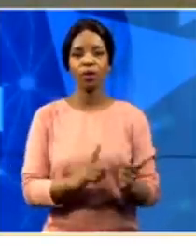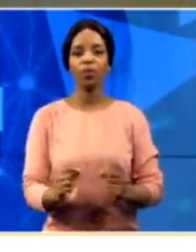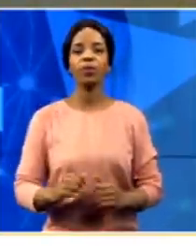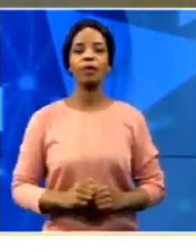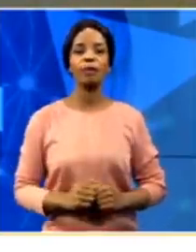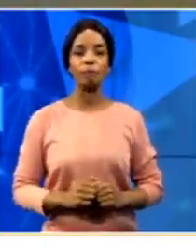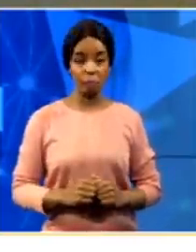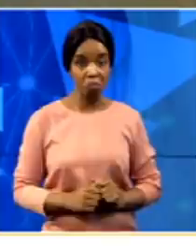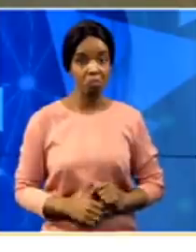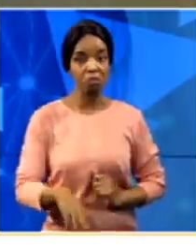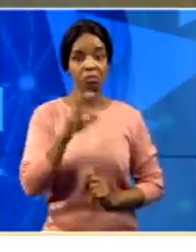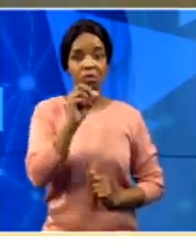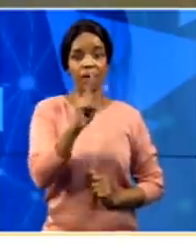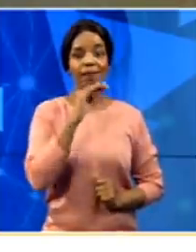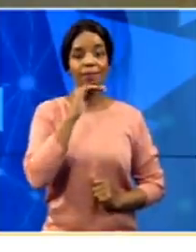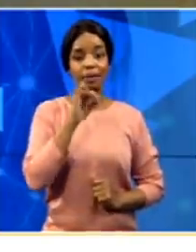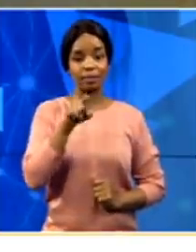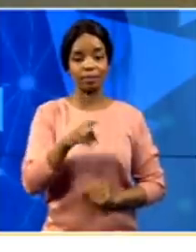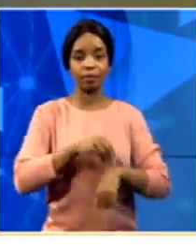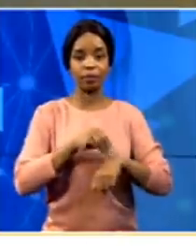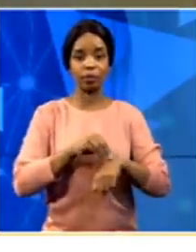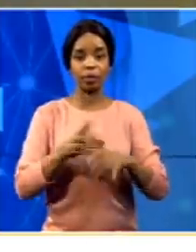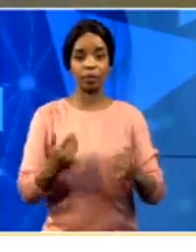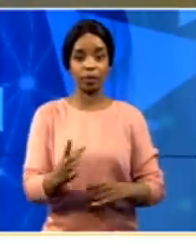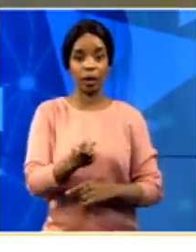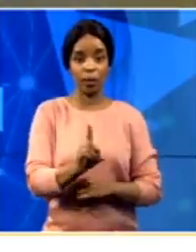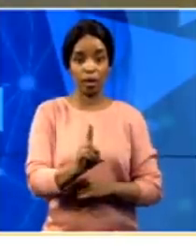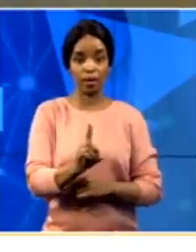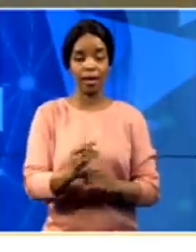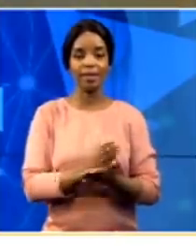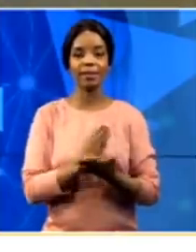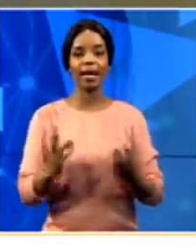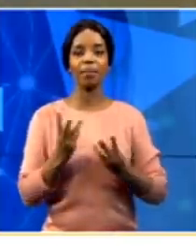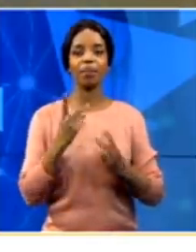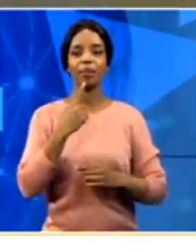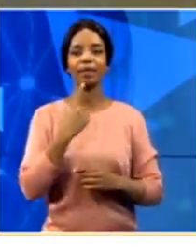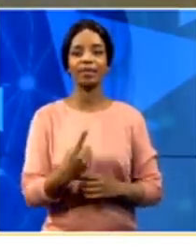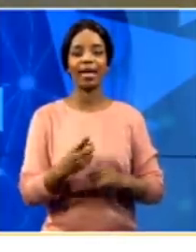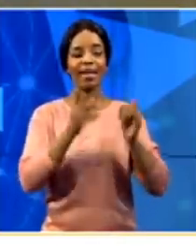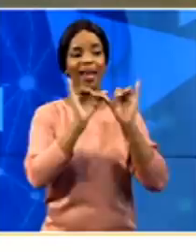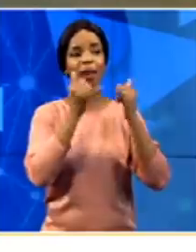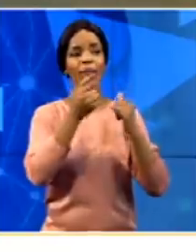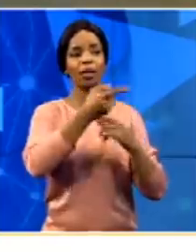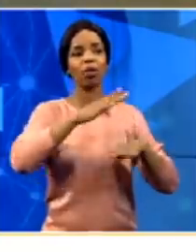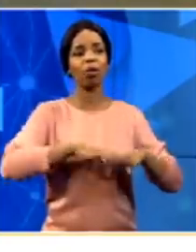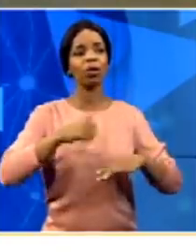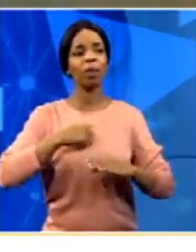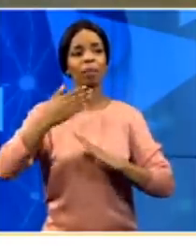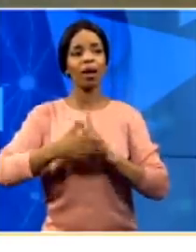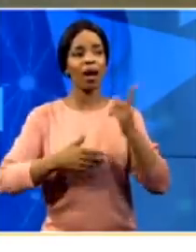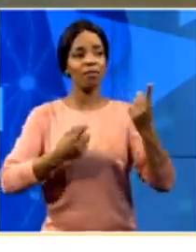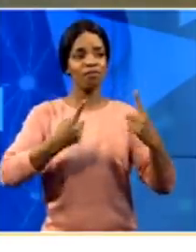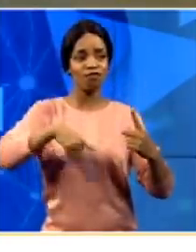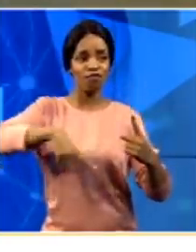is the problem, is that some people are saying that their businesses are not doing it on their behalf, and this is where they're leaving them very,